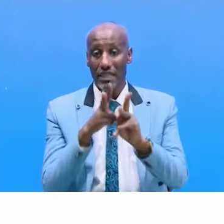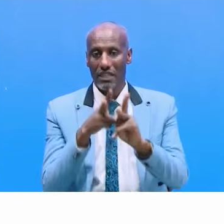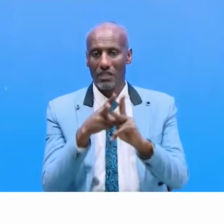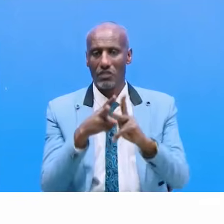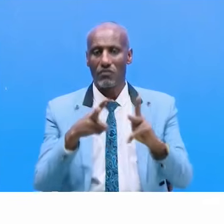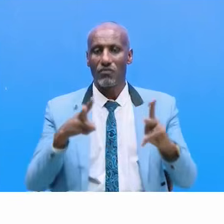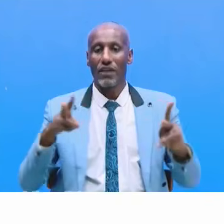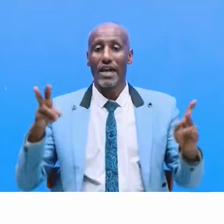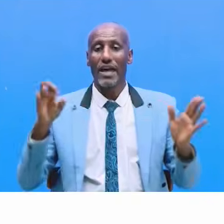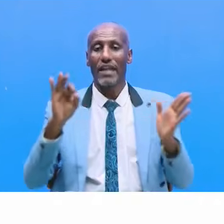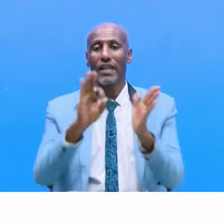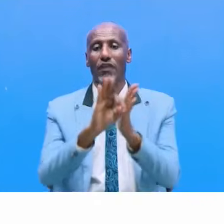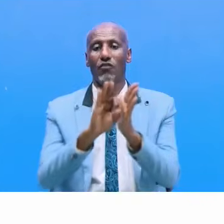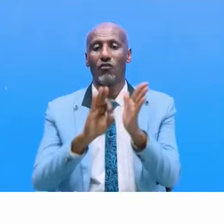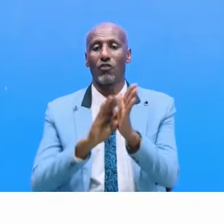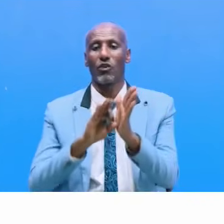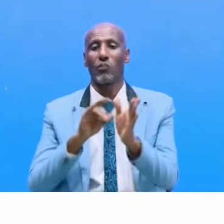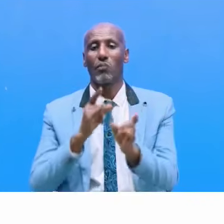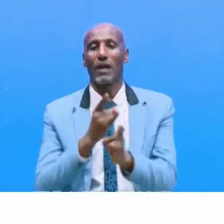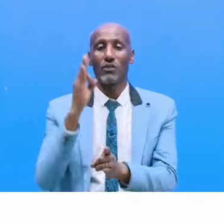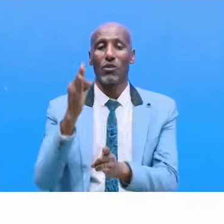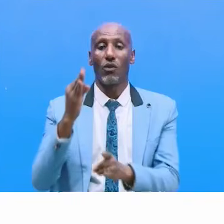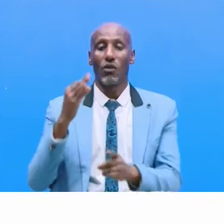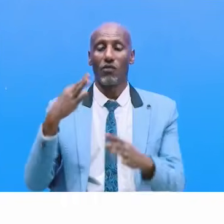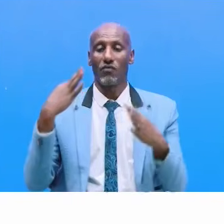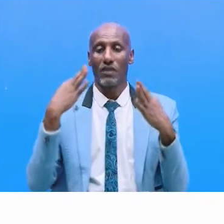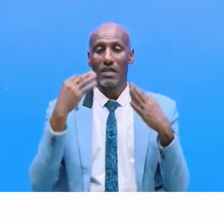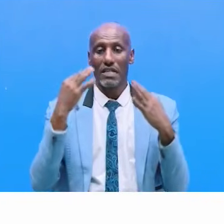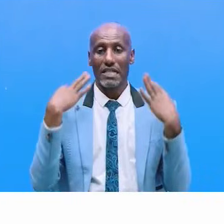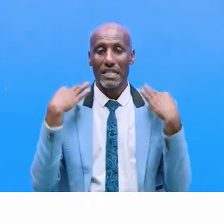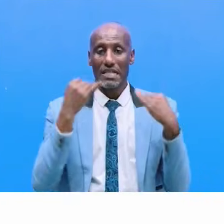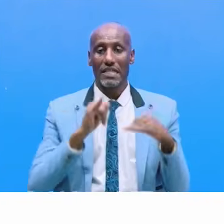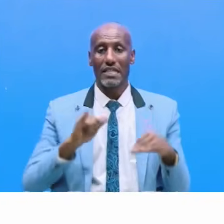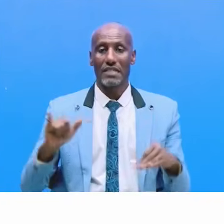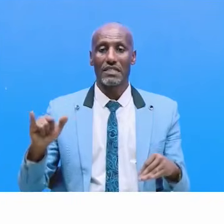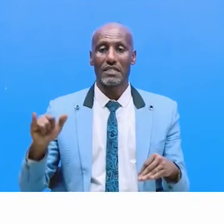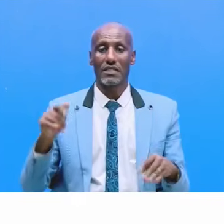of saying hello or as a greeting, good evening.